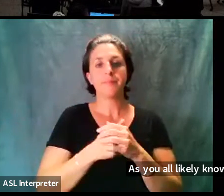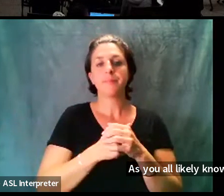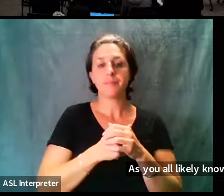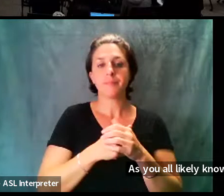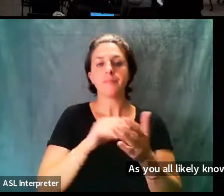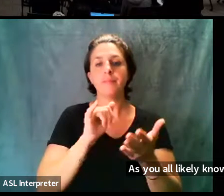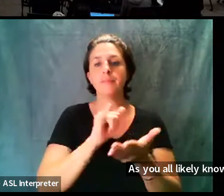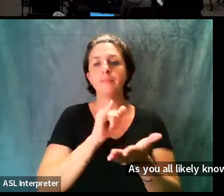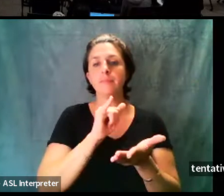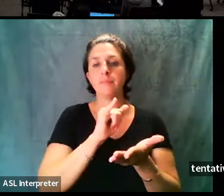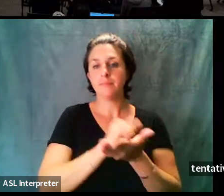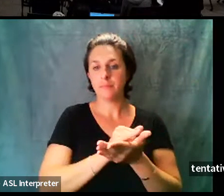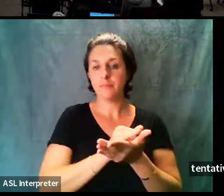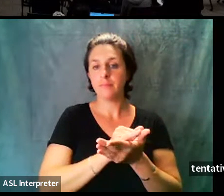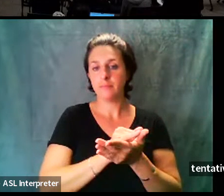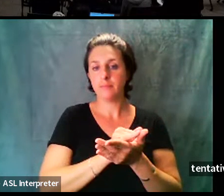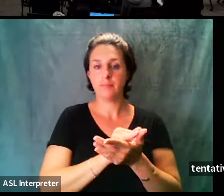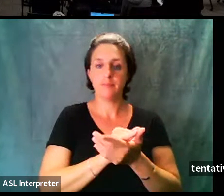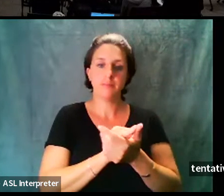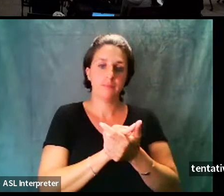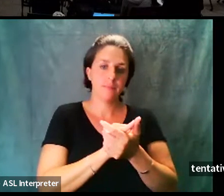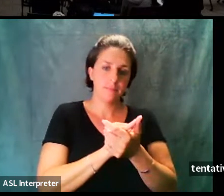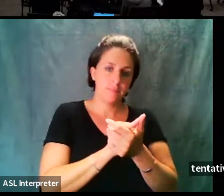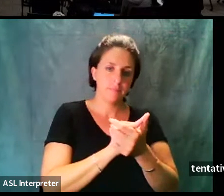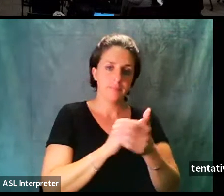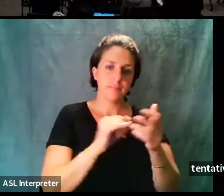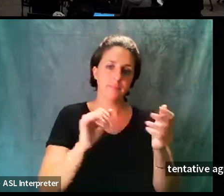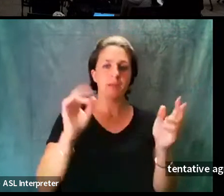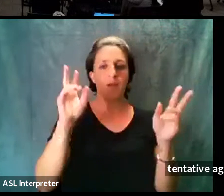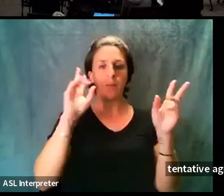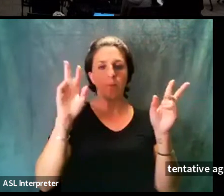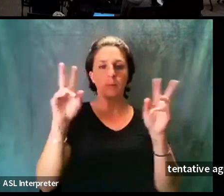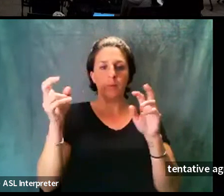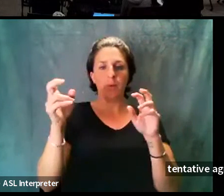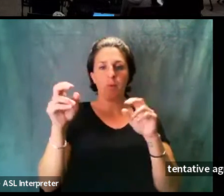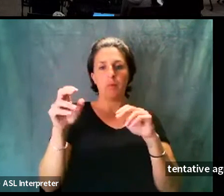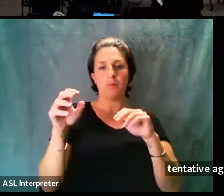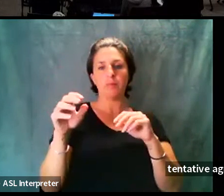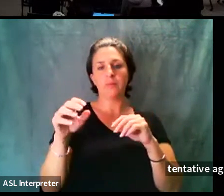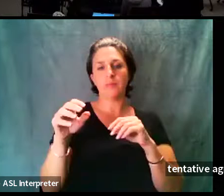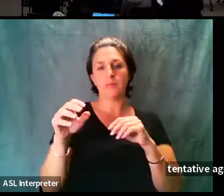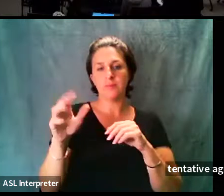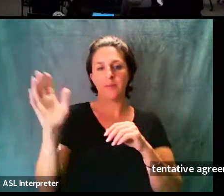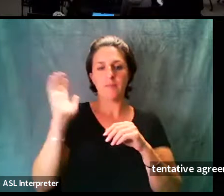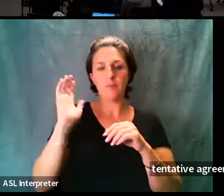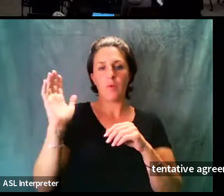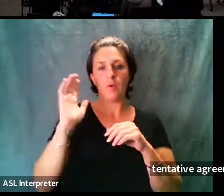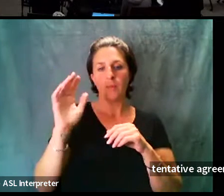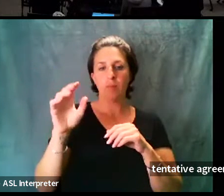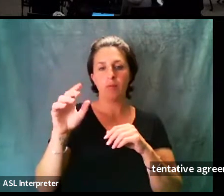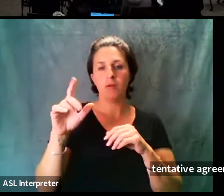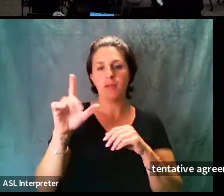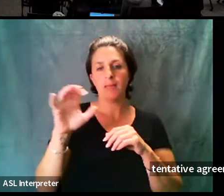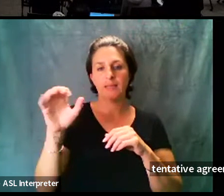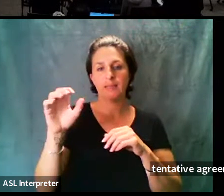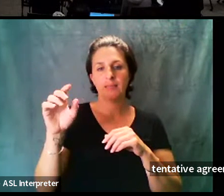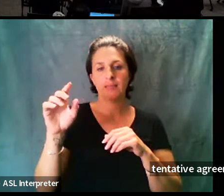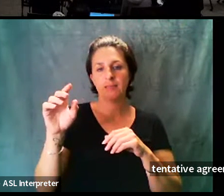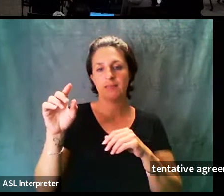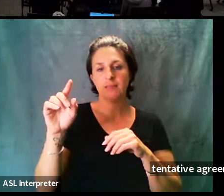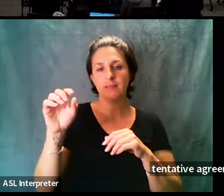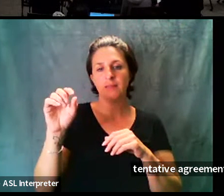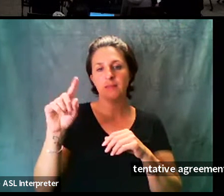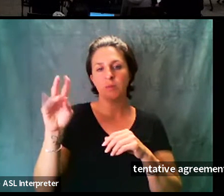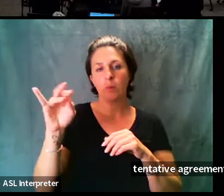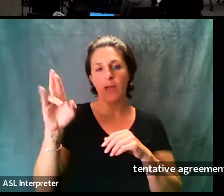is as I'll quote Trustee Lees Dwyer, former Trustee Lees Dwyer, saying that a